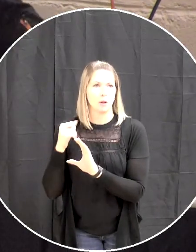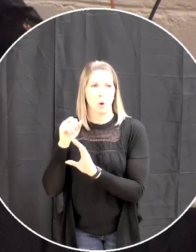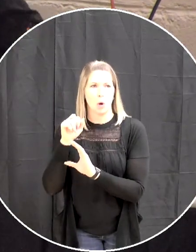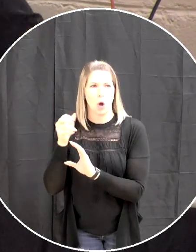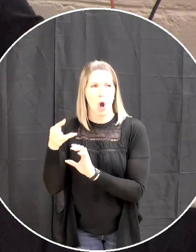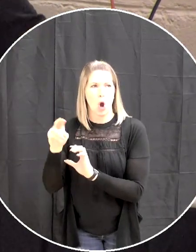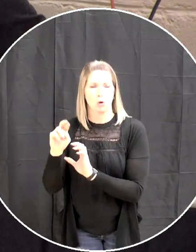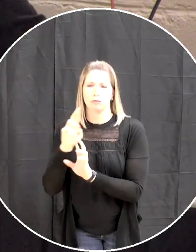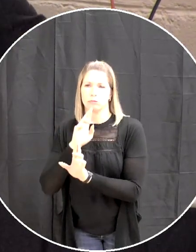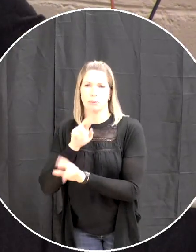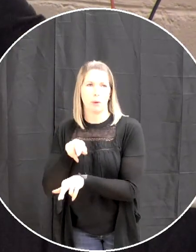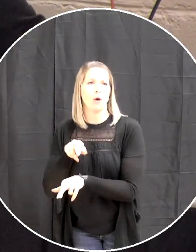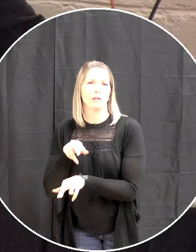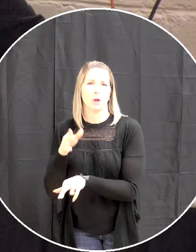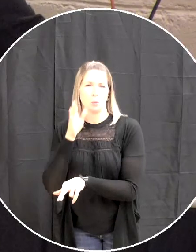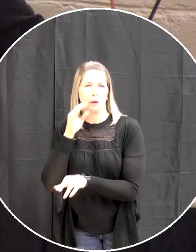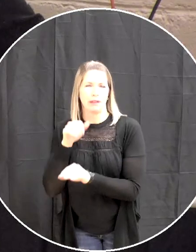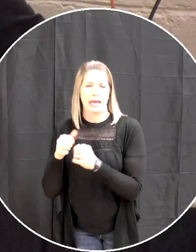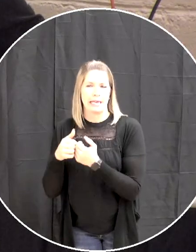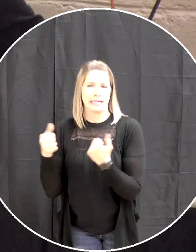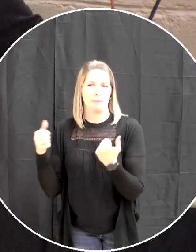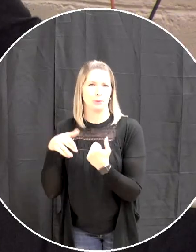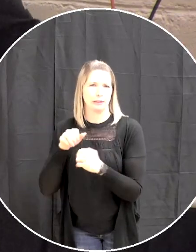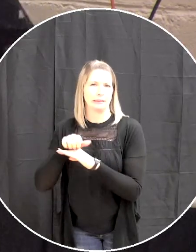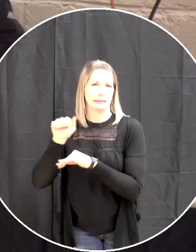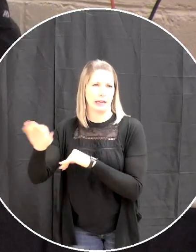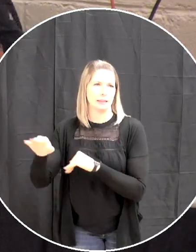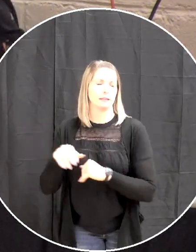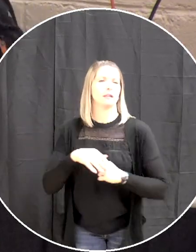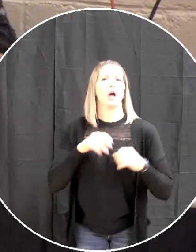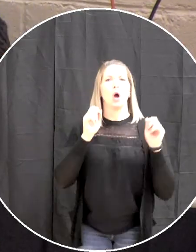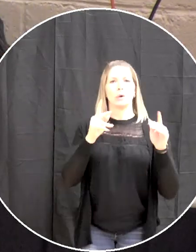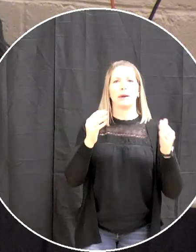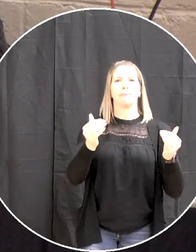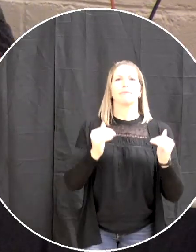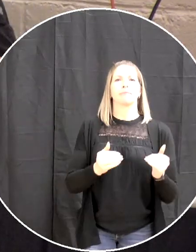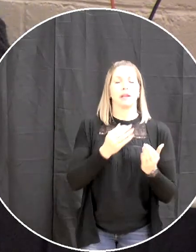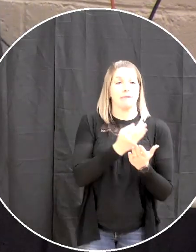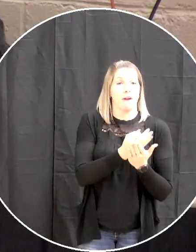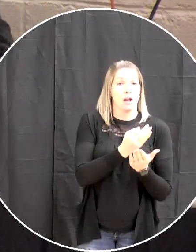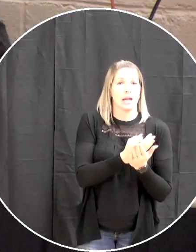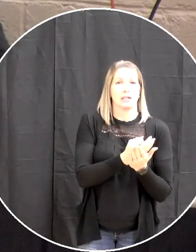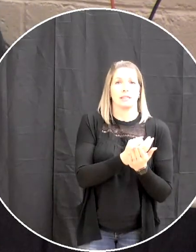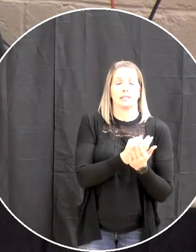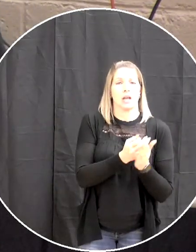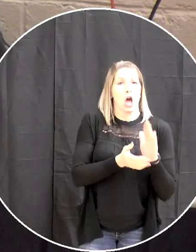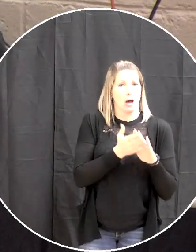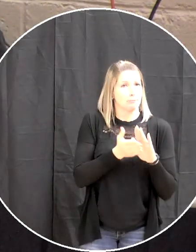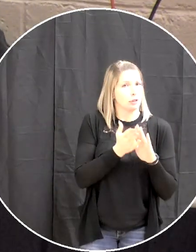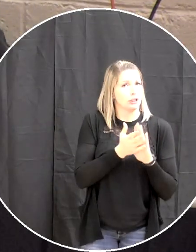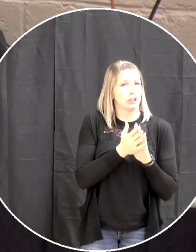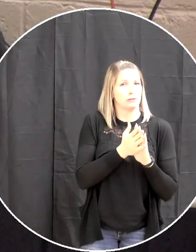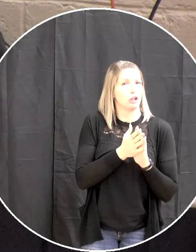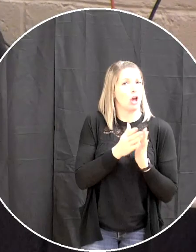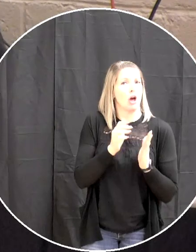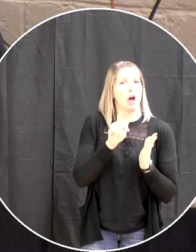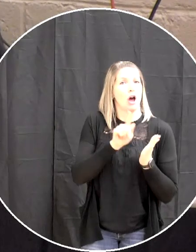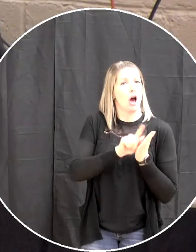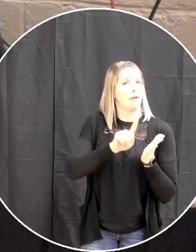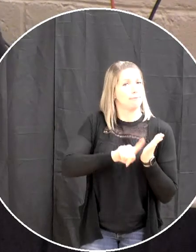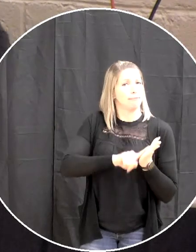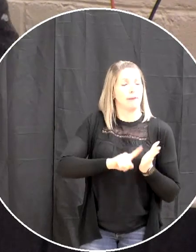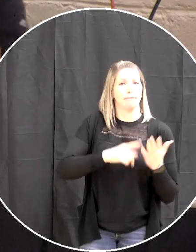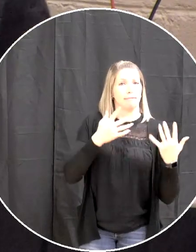that? So therefore, finance and operations, we did do the audit piece, but I believe there's some more stuff that you need to address. Thanks,